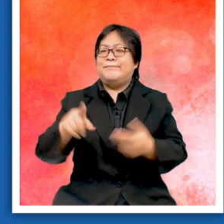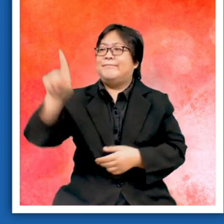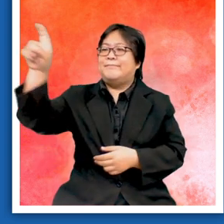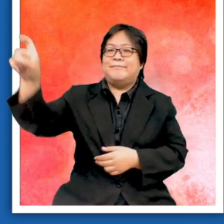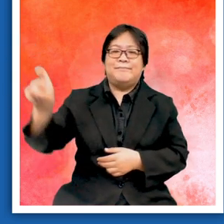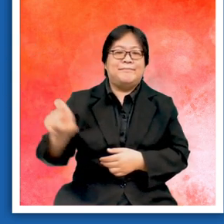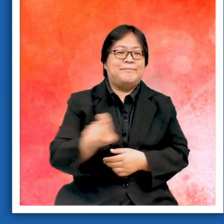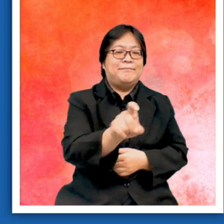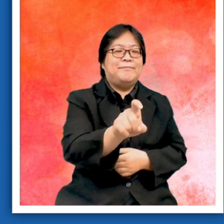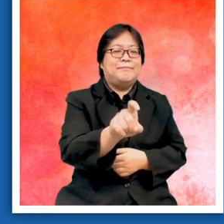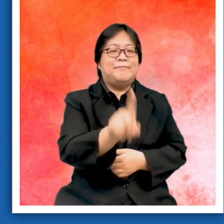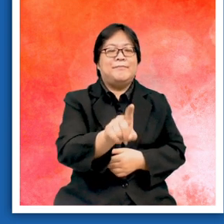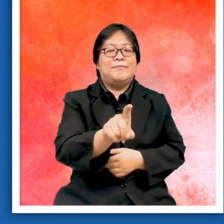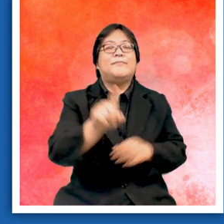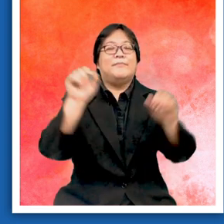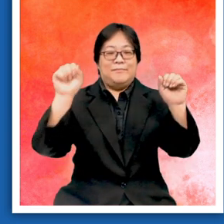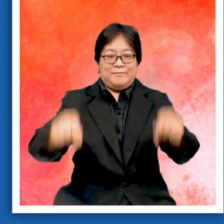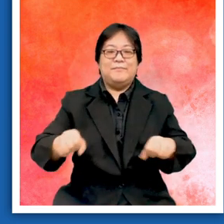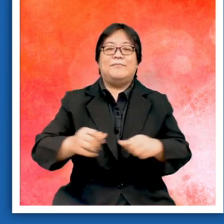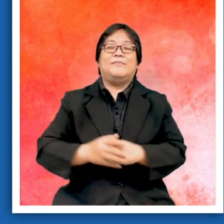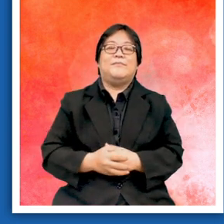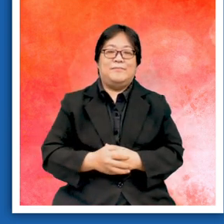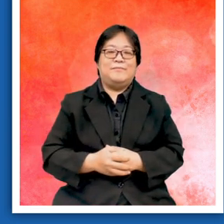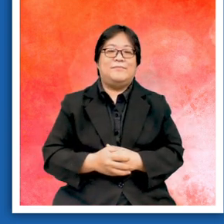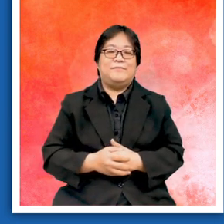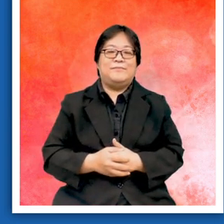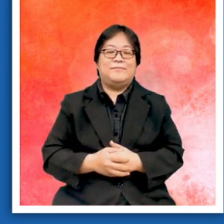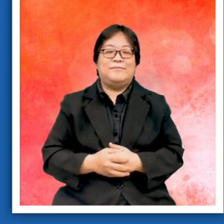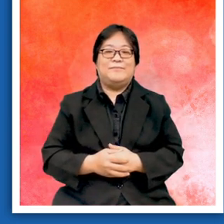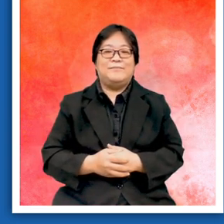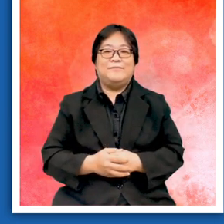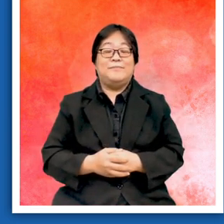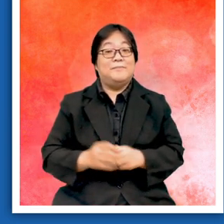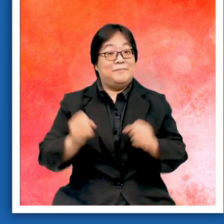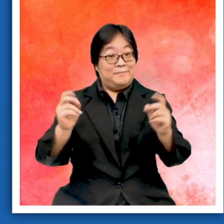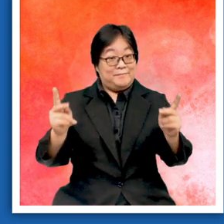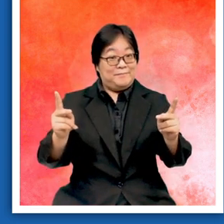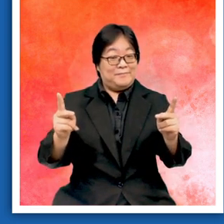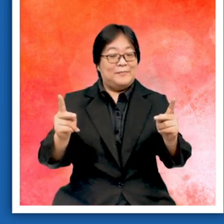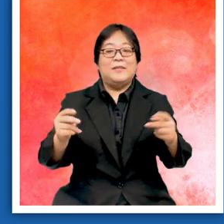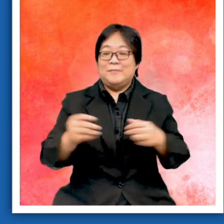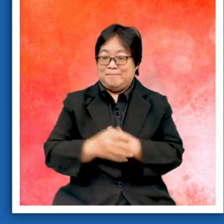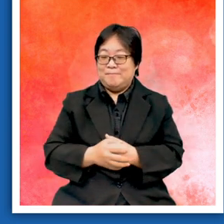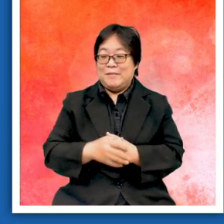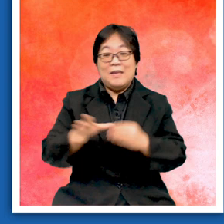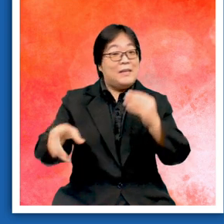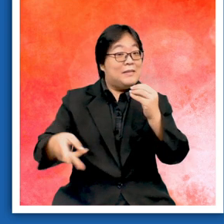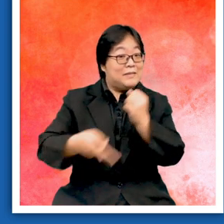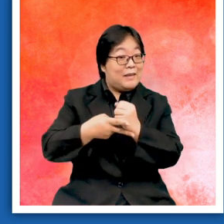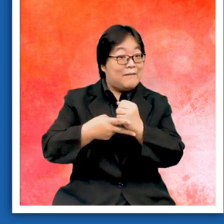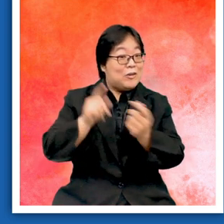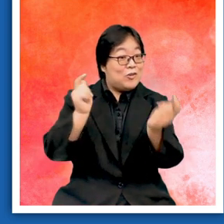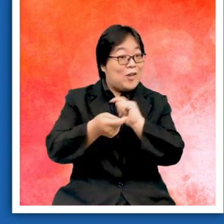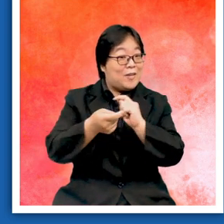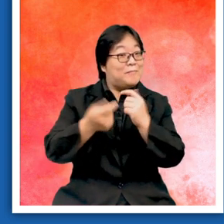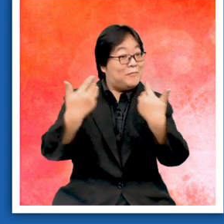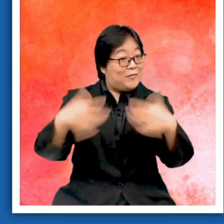drop your file here from your browser, right? And then save changes and then submit.